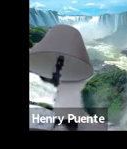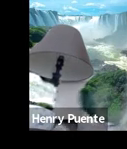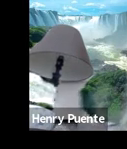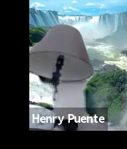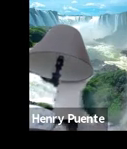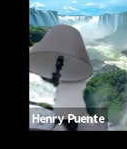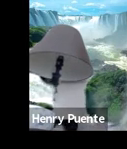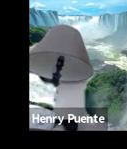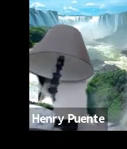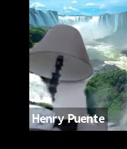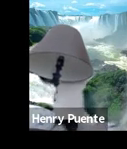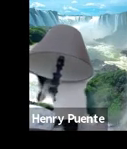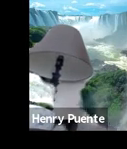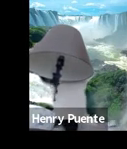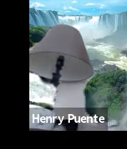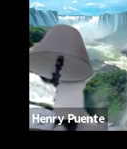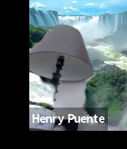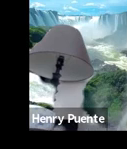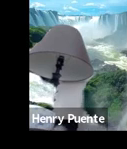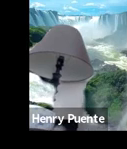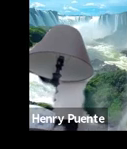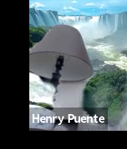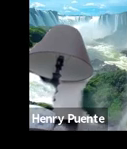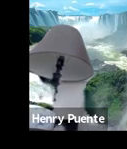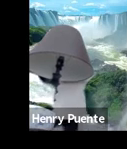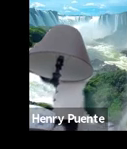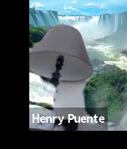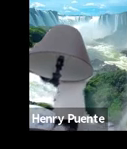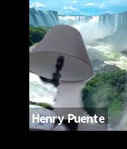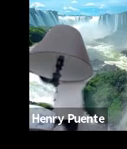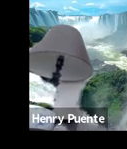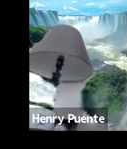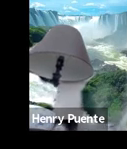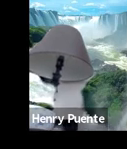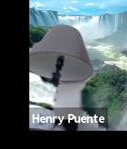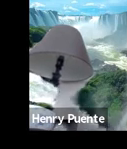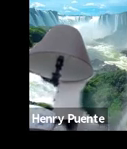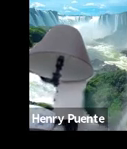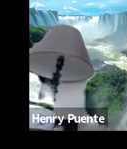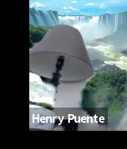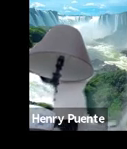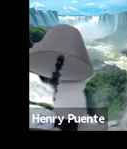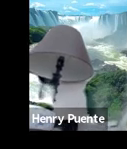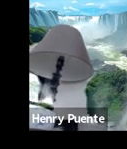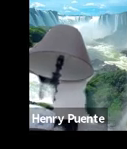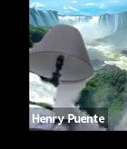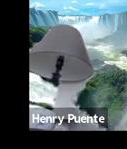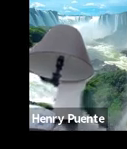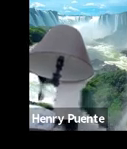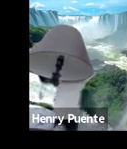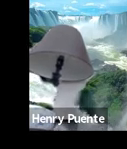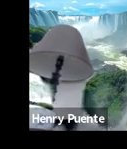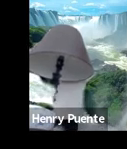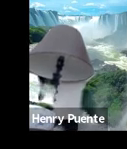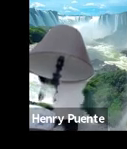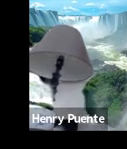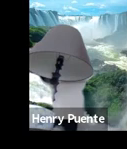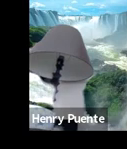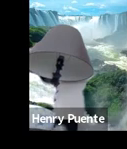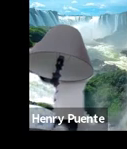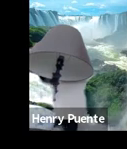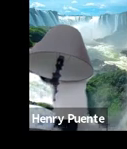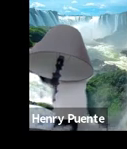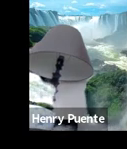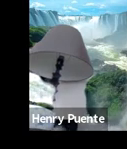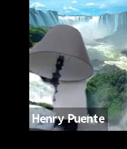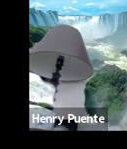to mimic that behavior because it's being modeled by by a role model, right? And